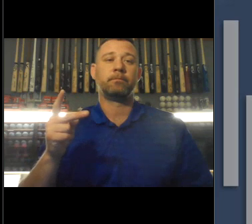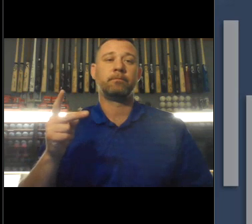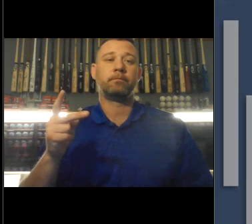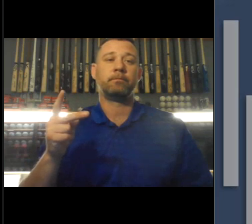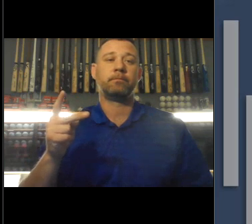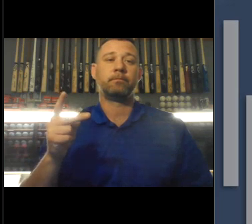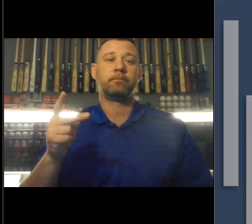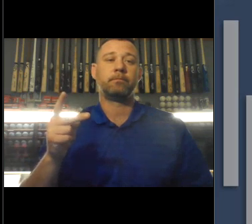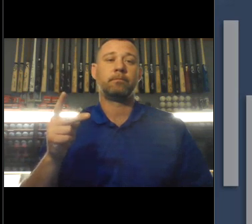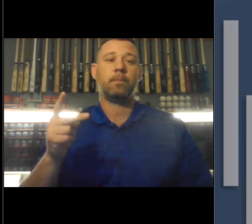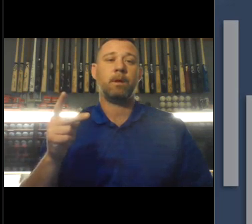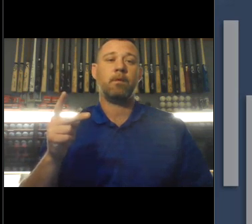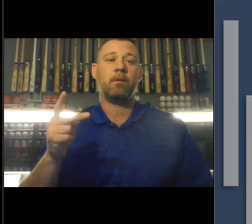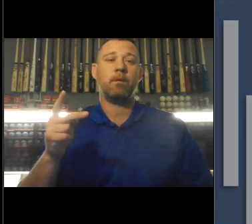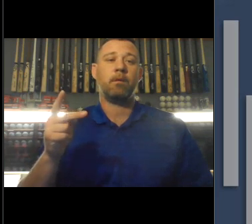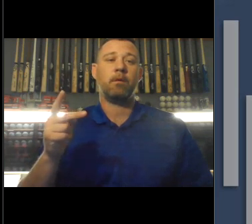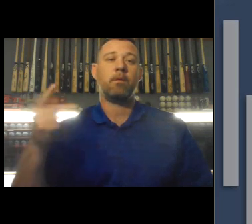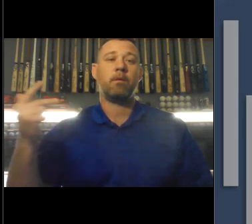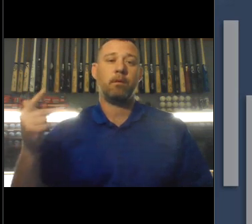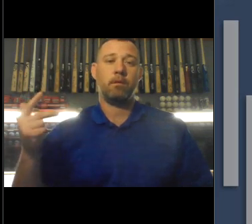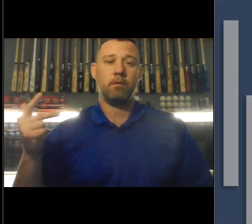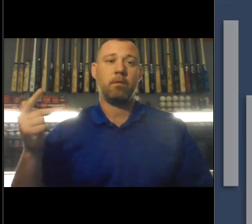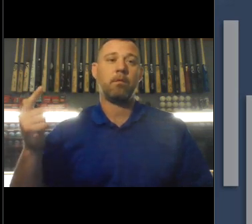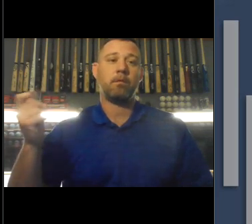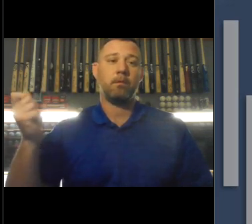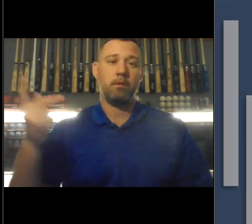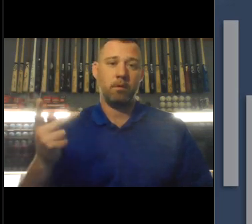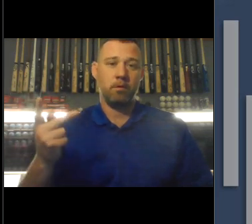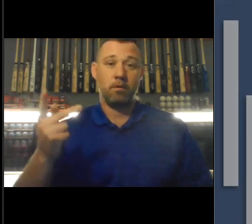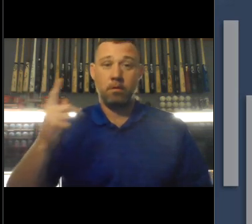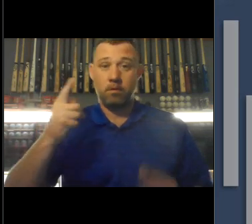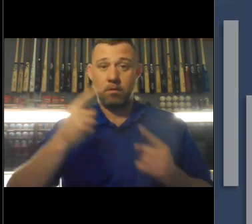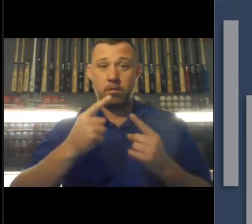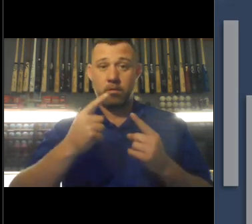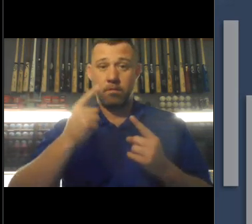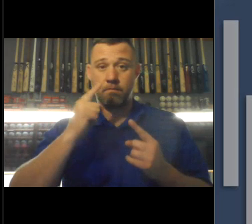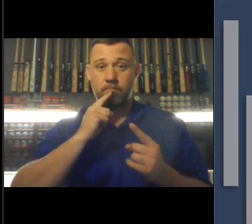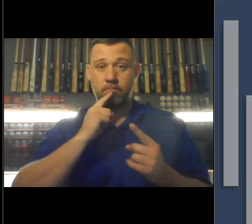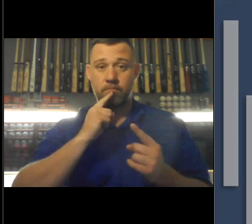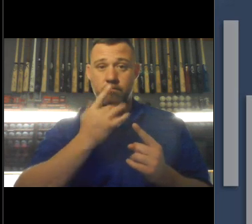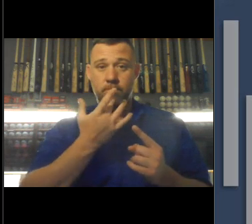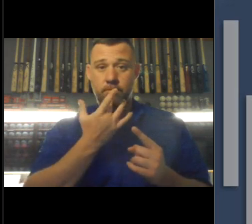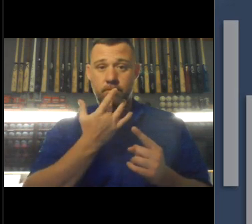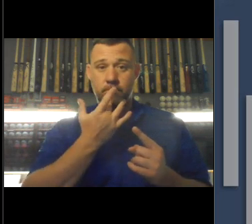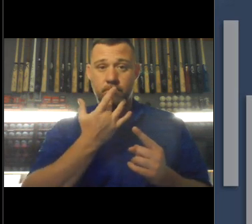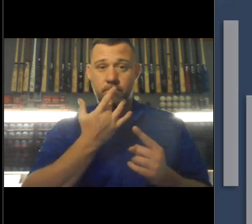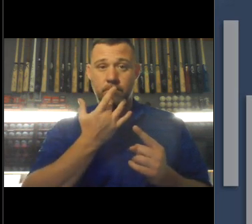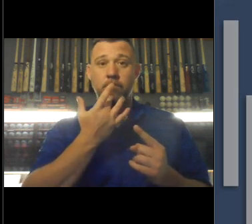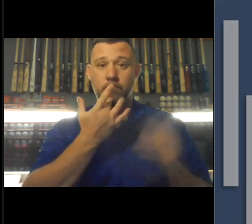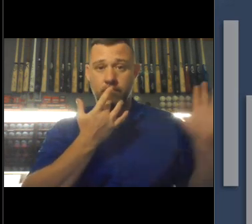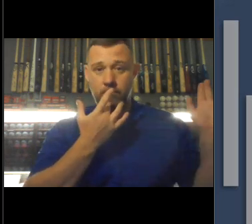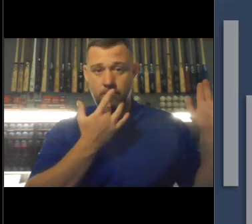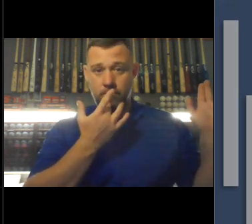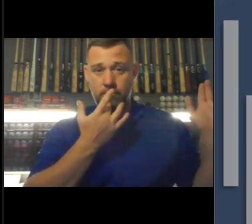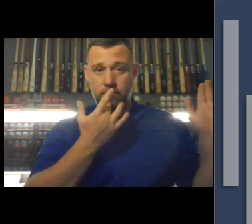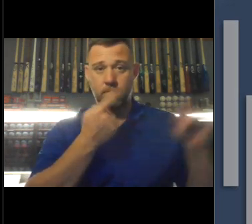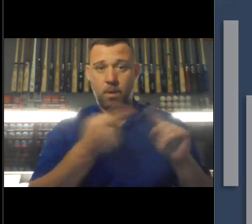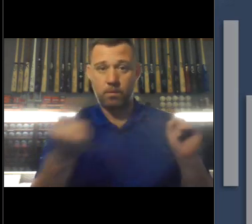Joe, Joe and Joe. all those in favor? Aye.